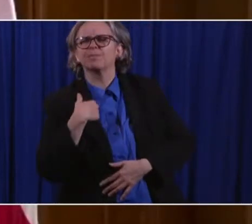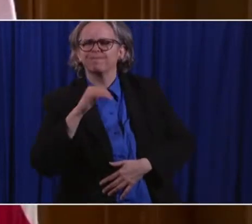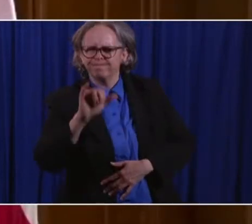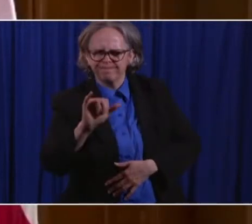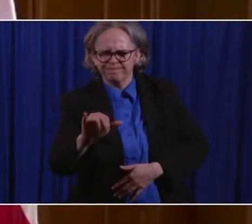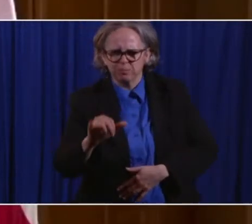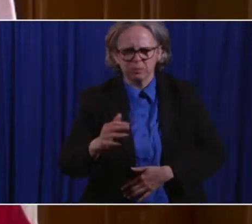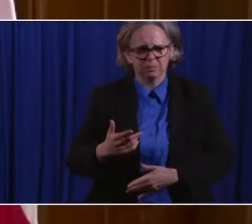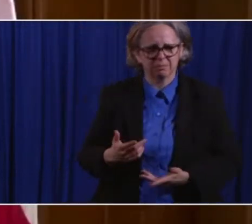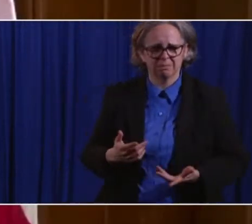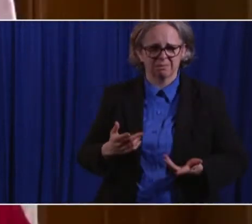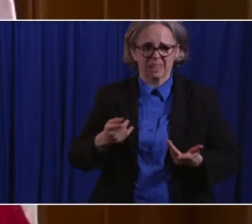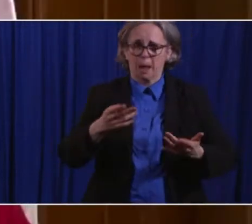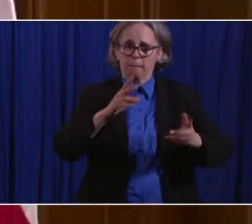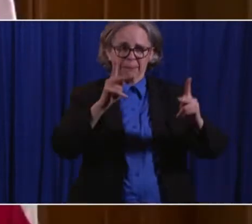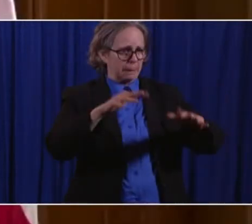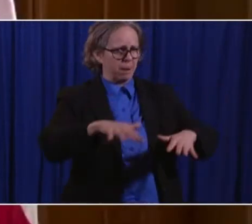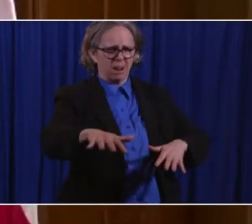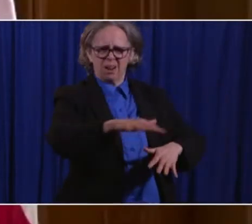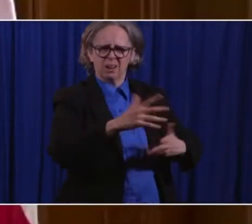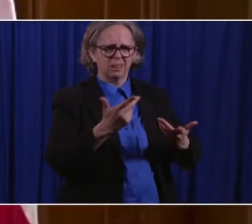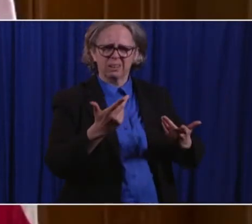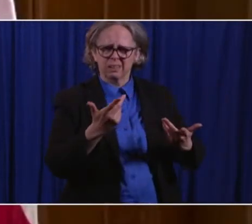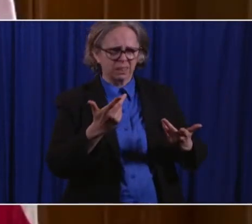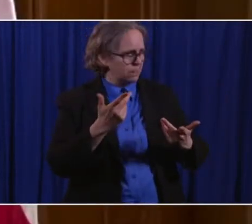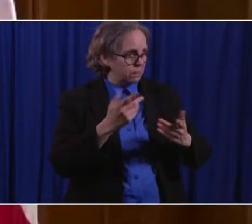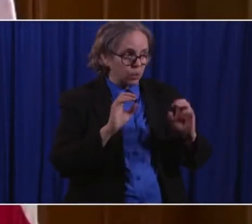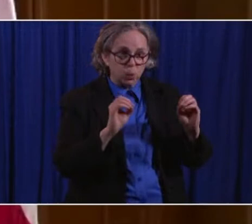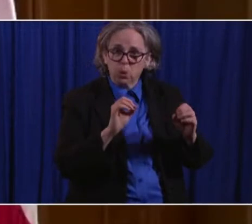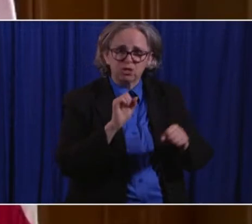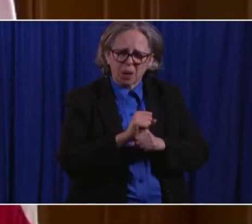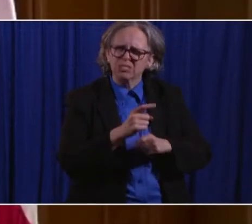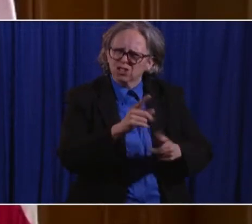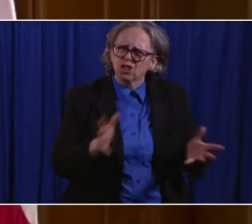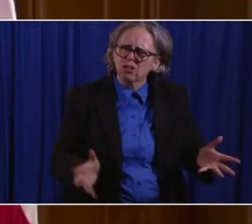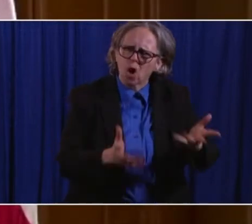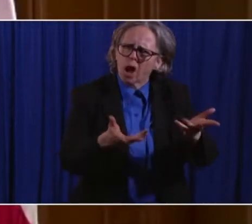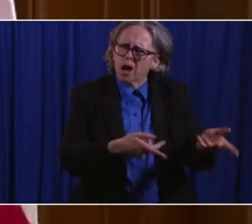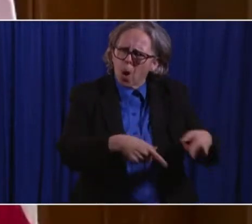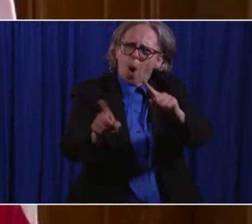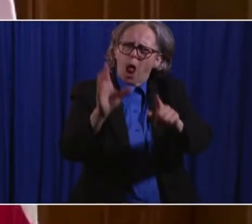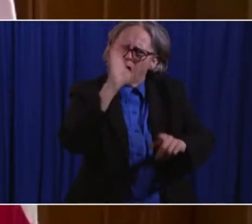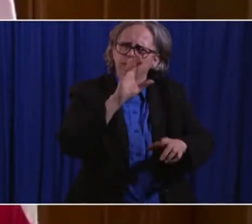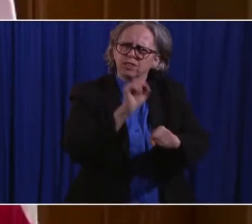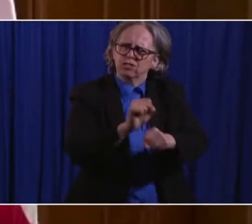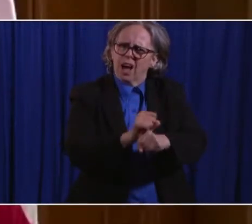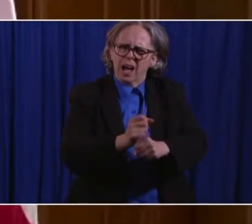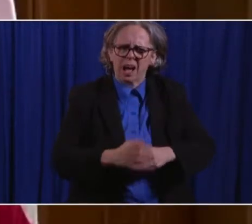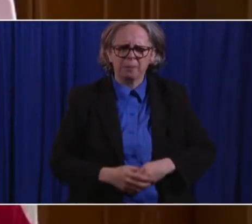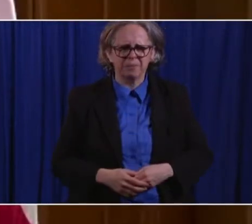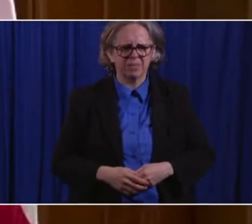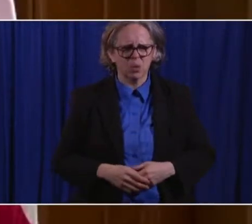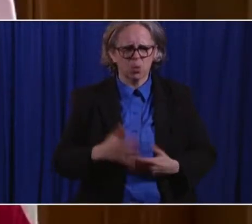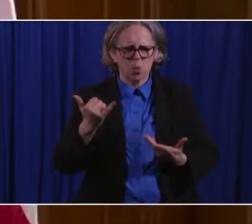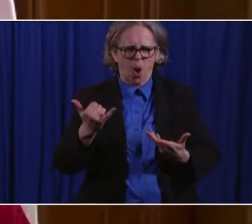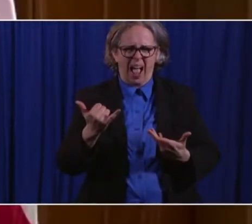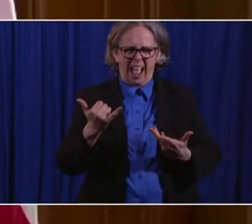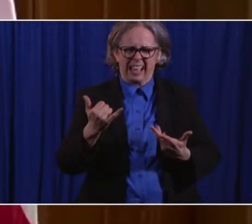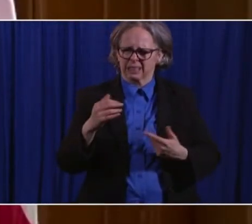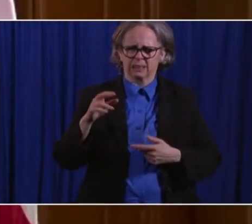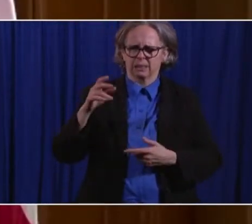That has always been an essential part of unemployment. People have to show that they are, in fact, doing that.